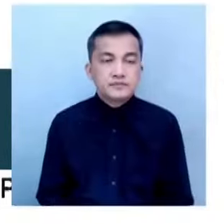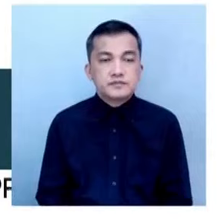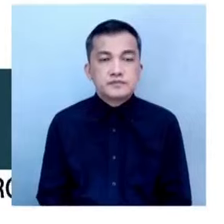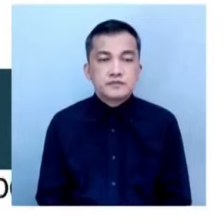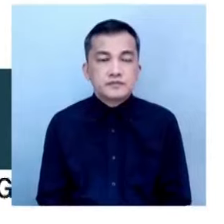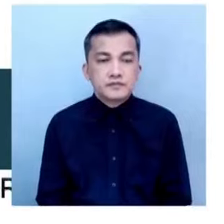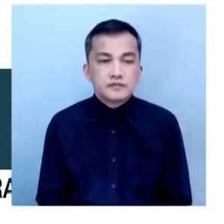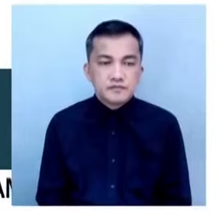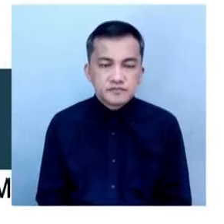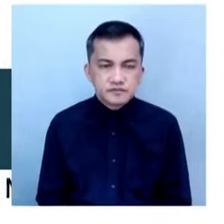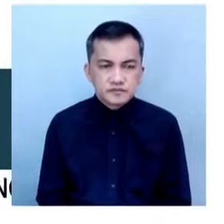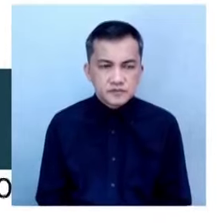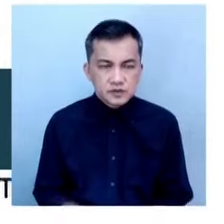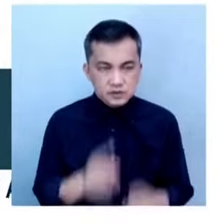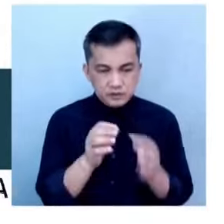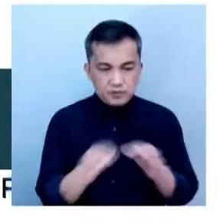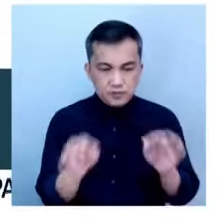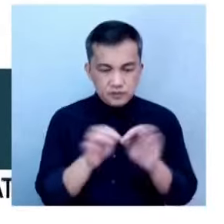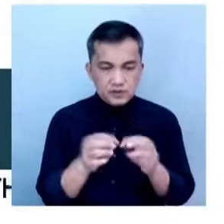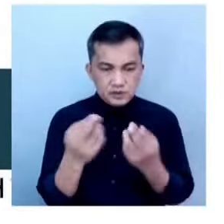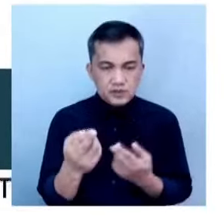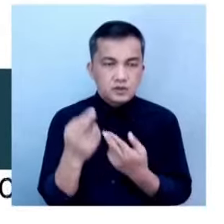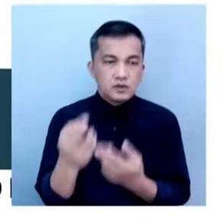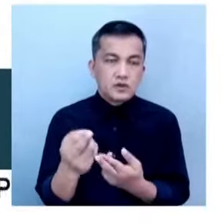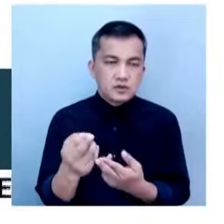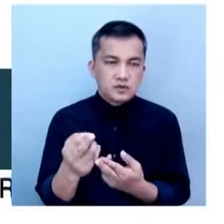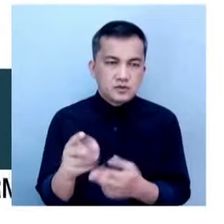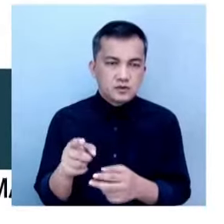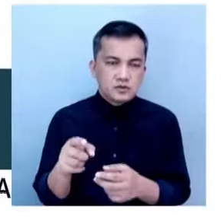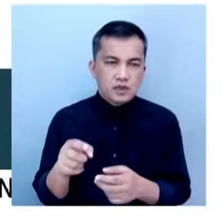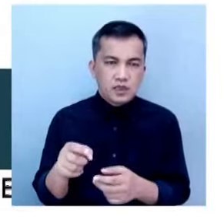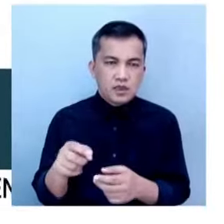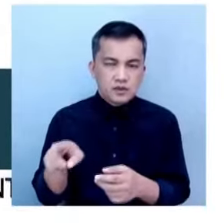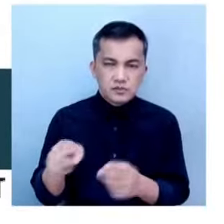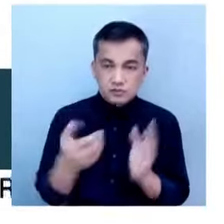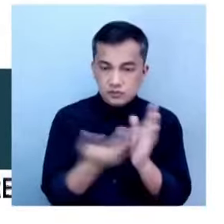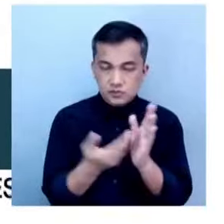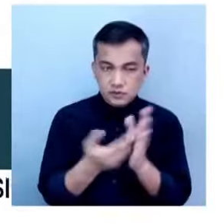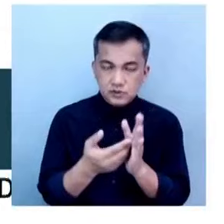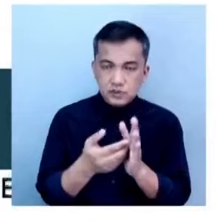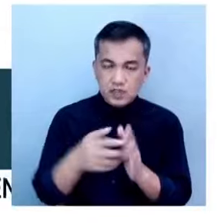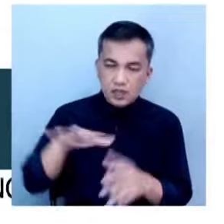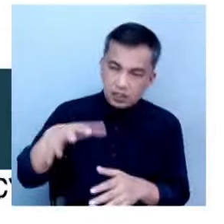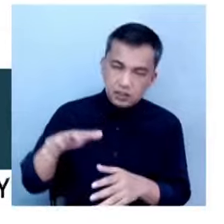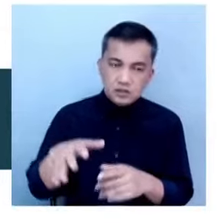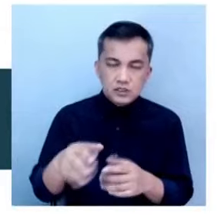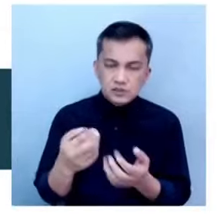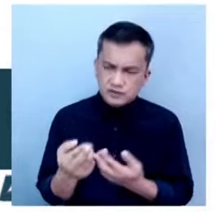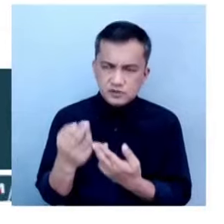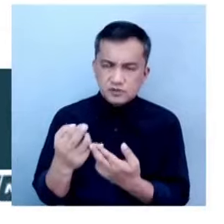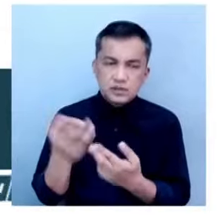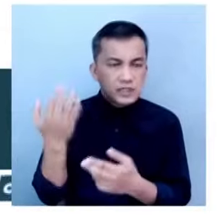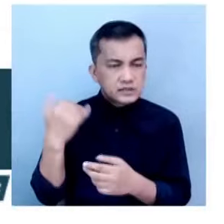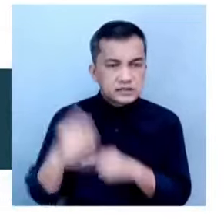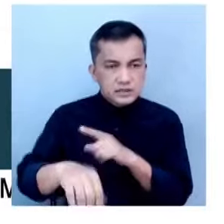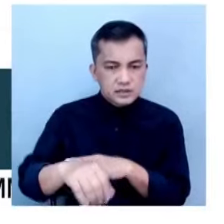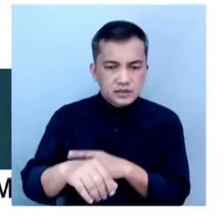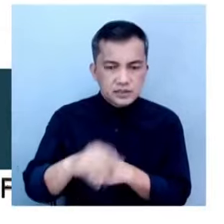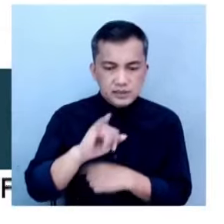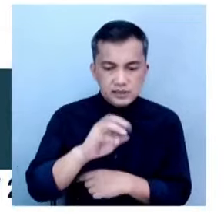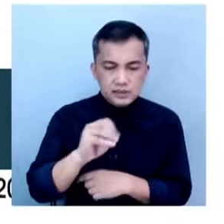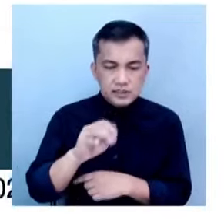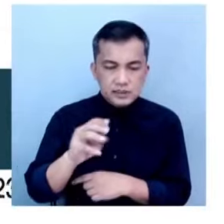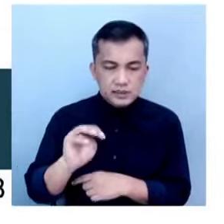One of the key recommendations and very low-hanging fruit, as if I may put it that way, recommendations last time by the interim GMC,